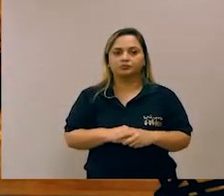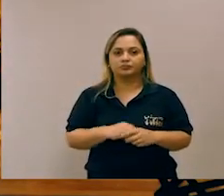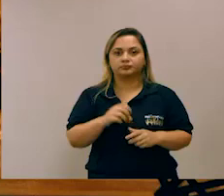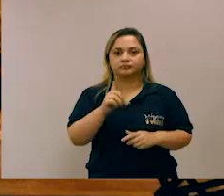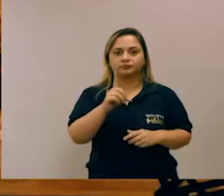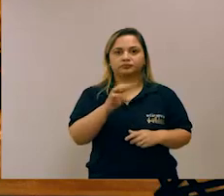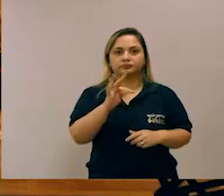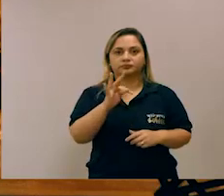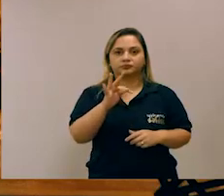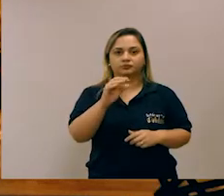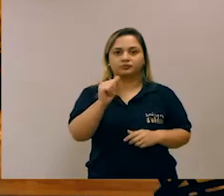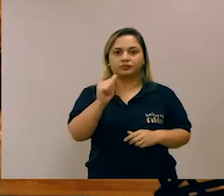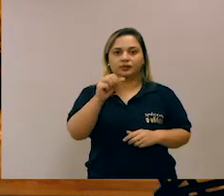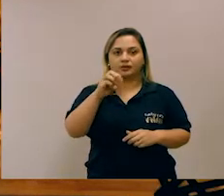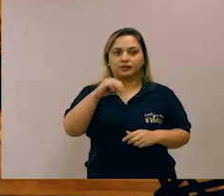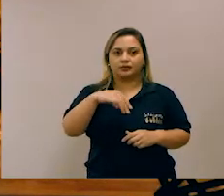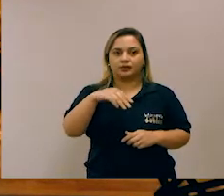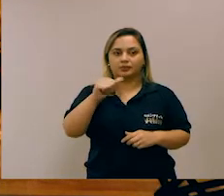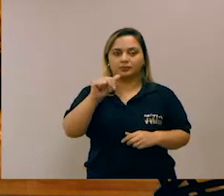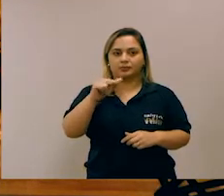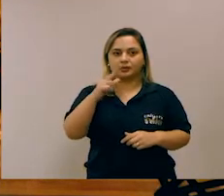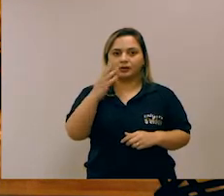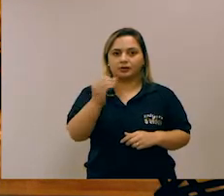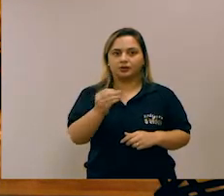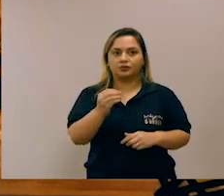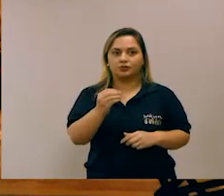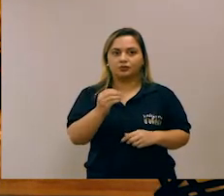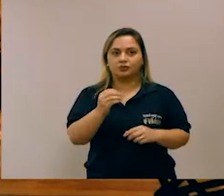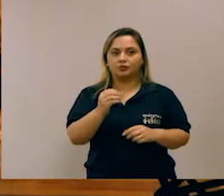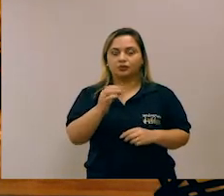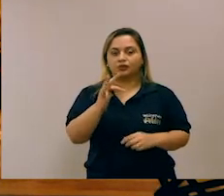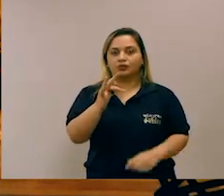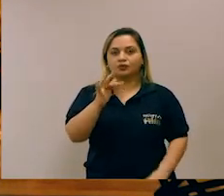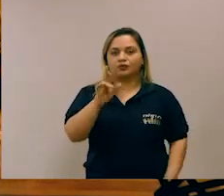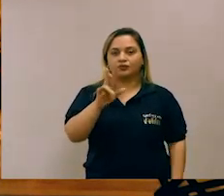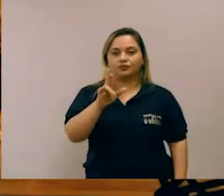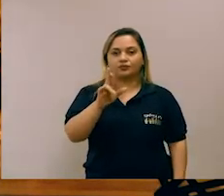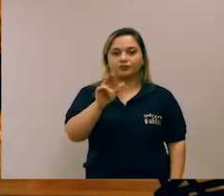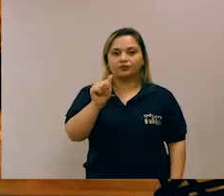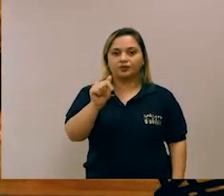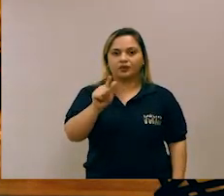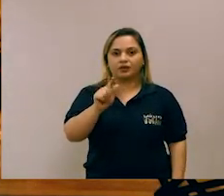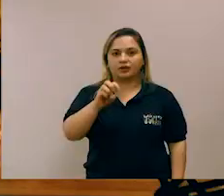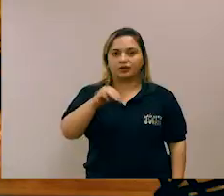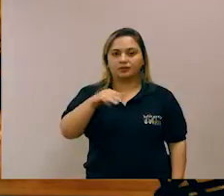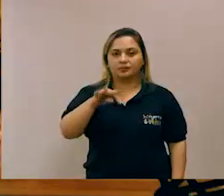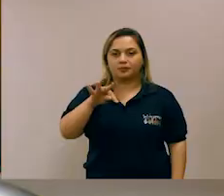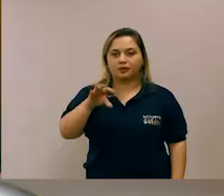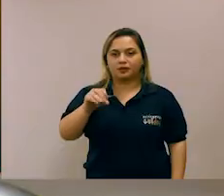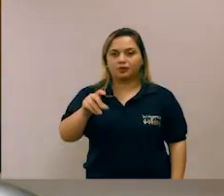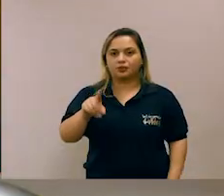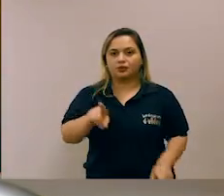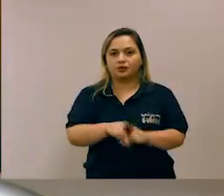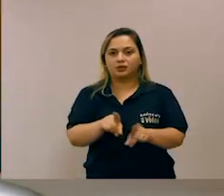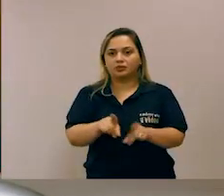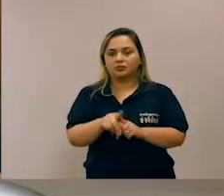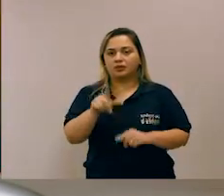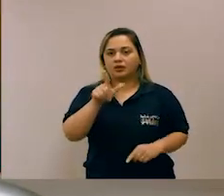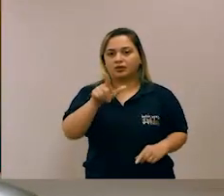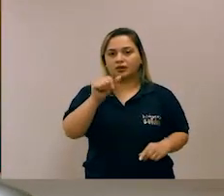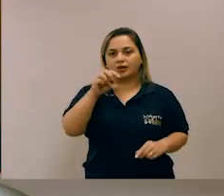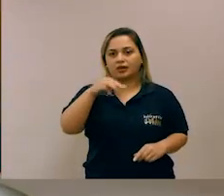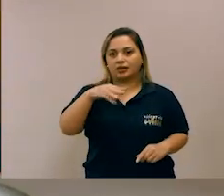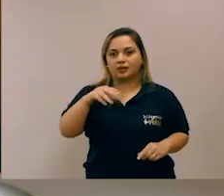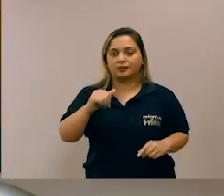Size and density of the fragment and the tailings. Well, yes,